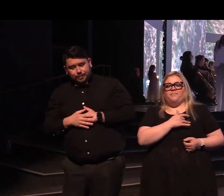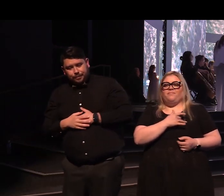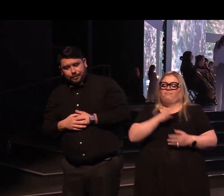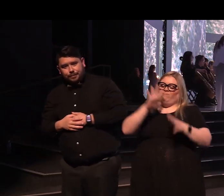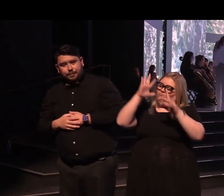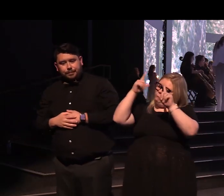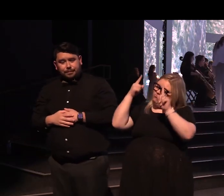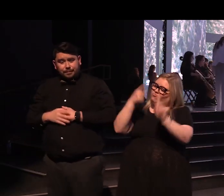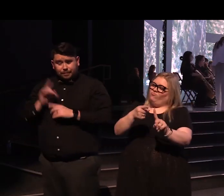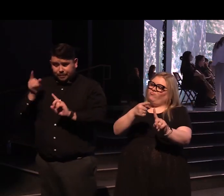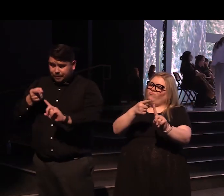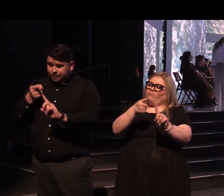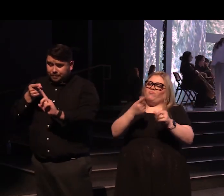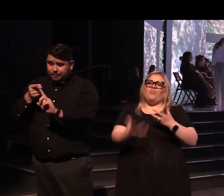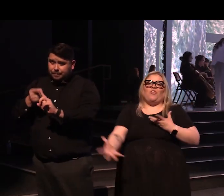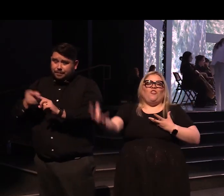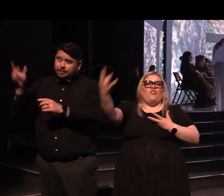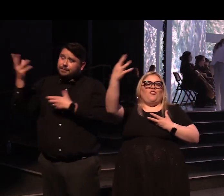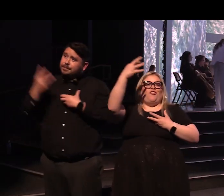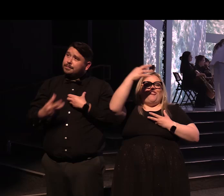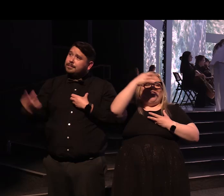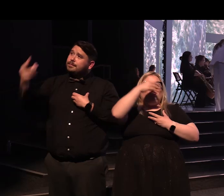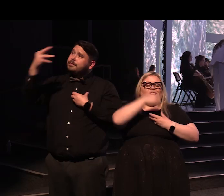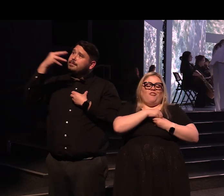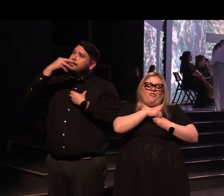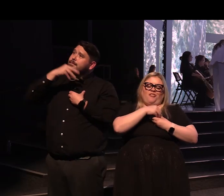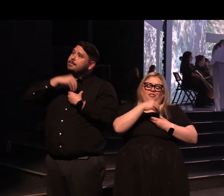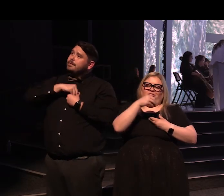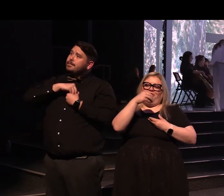heart. It's all in the heart.